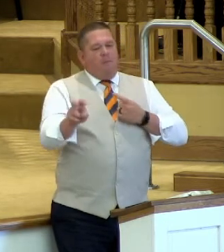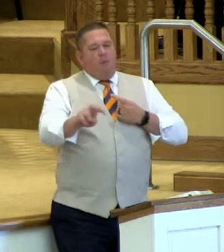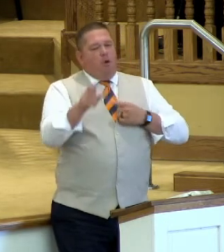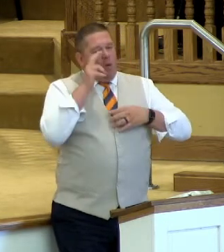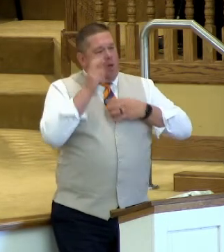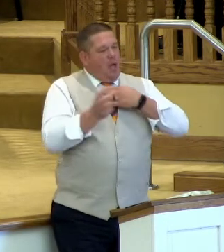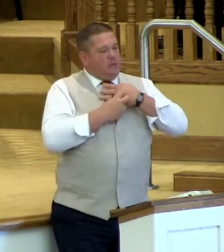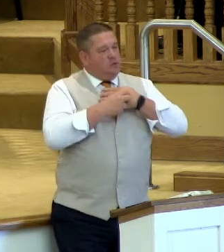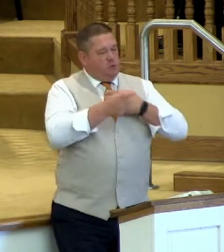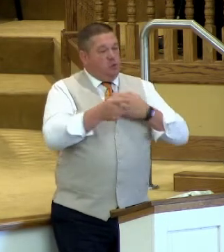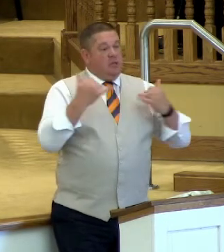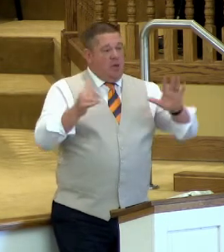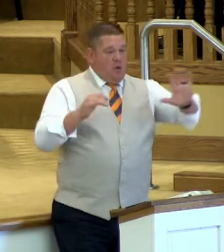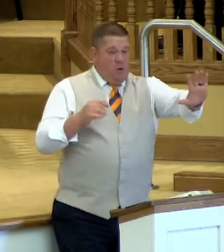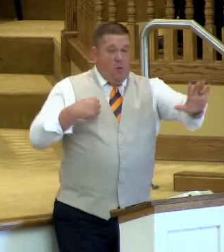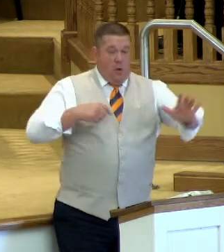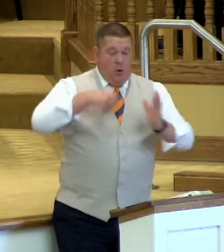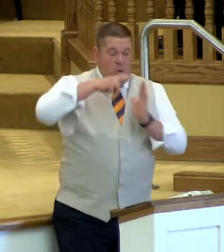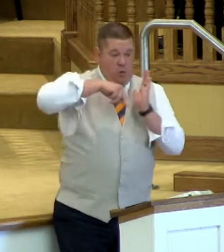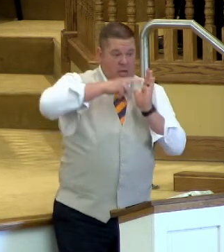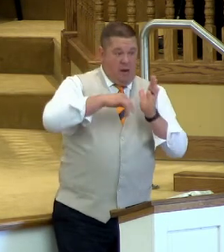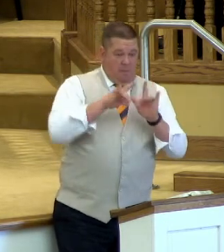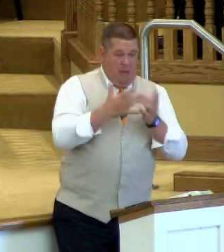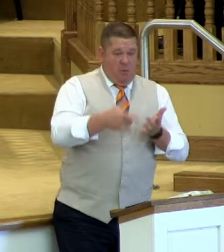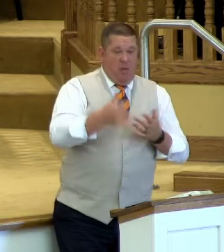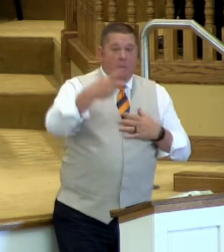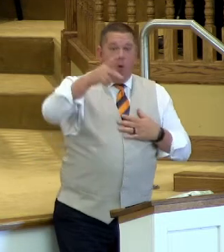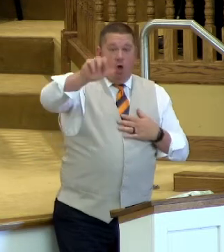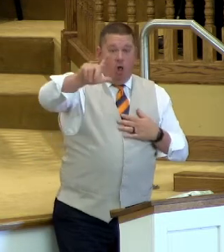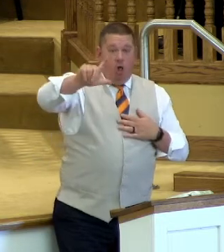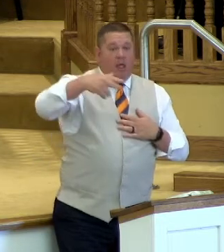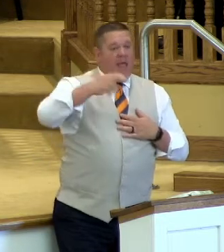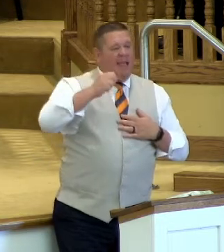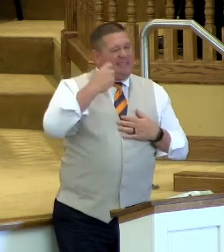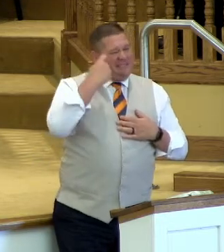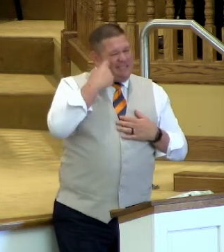you. So here we read about in the Bible that Paul,